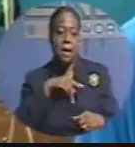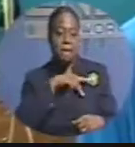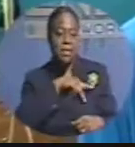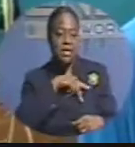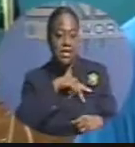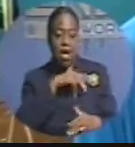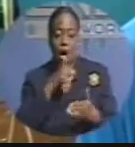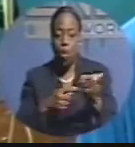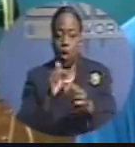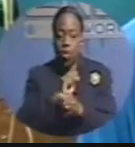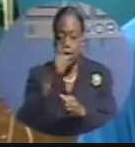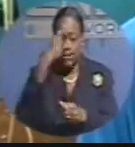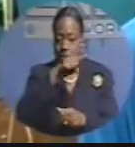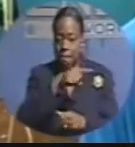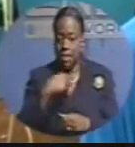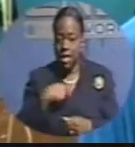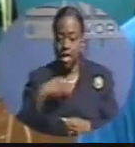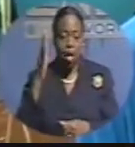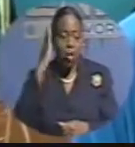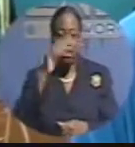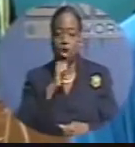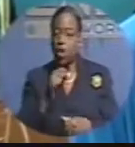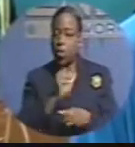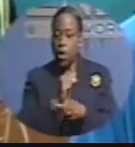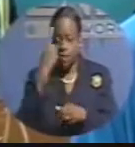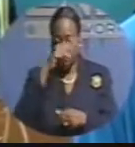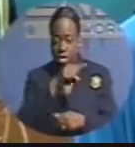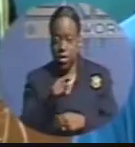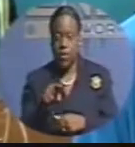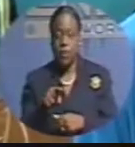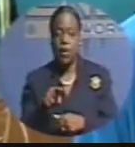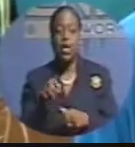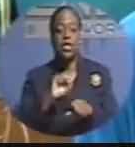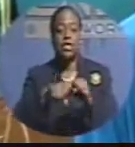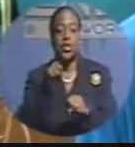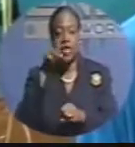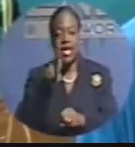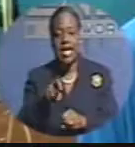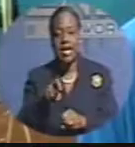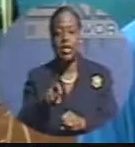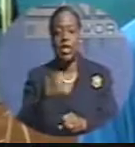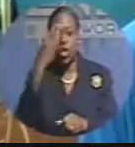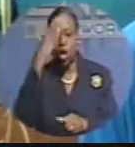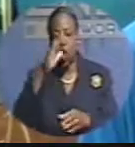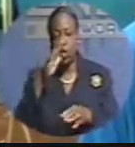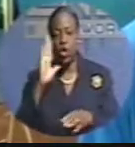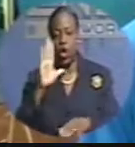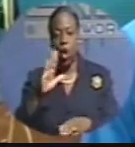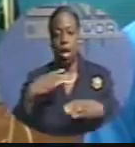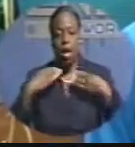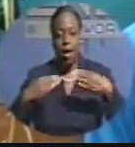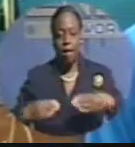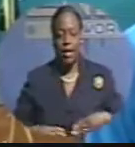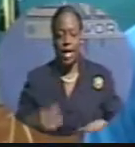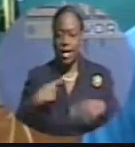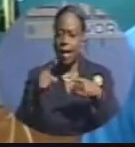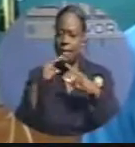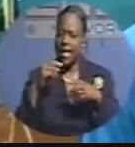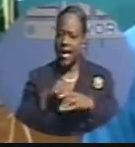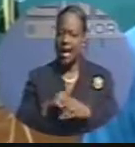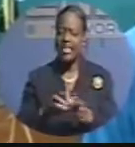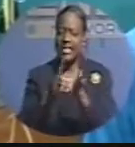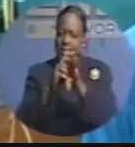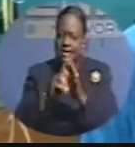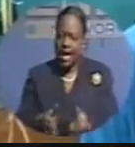for me doesn't necessarily work for you or someone else. You know, so you need to know your body. You need to come in and decide on, okay, what supplement